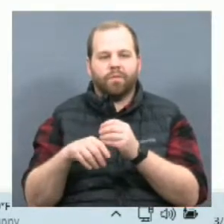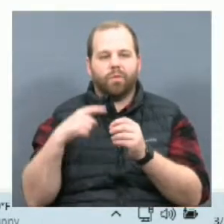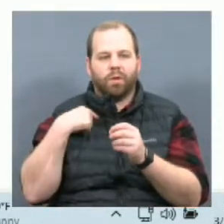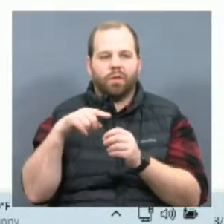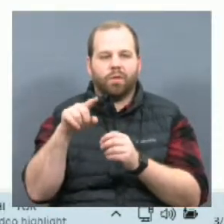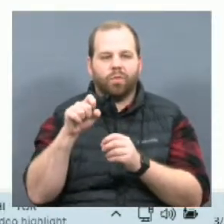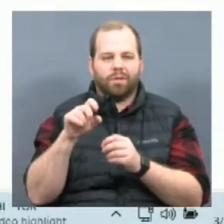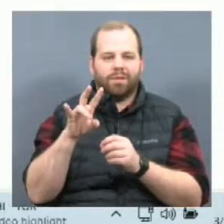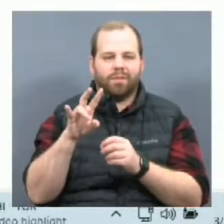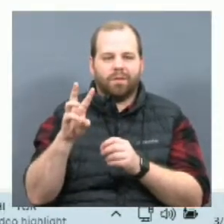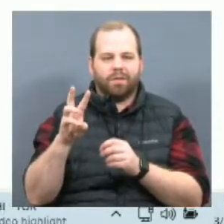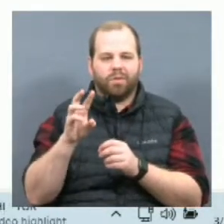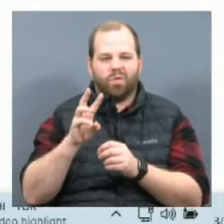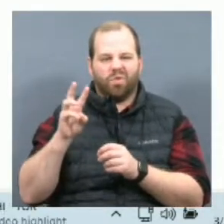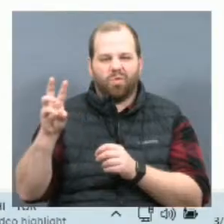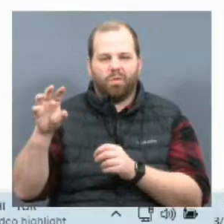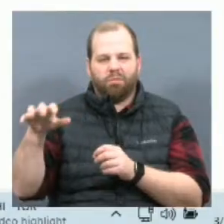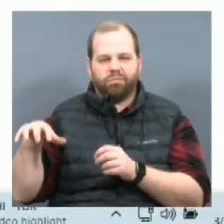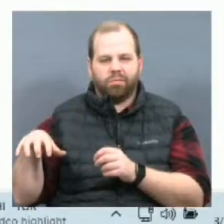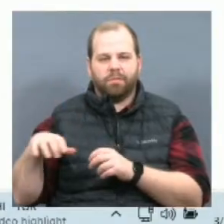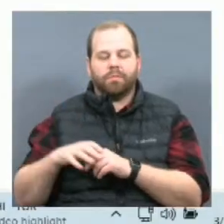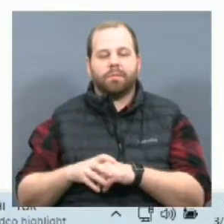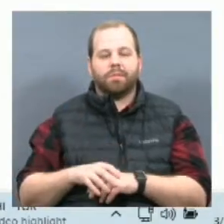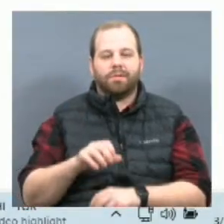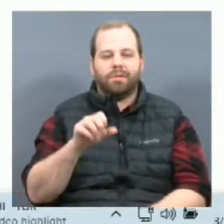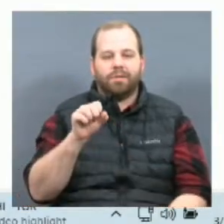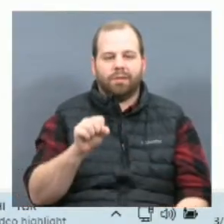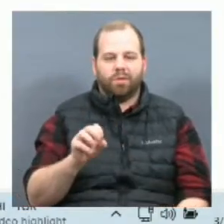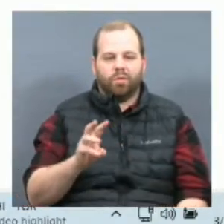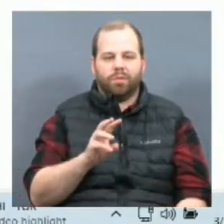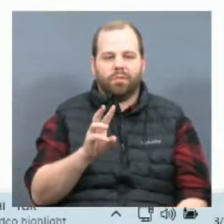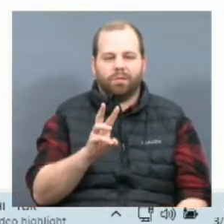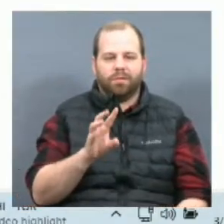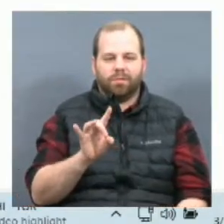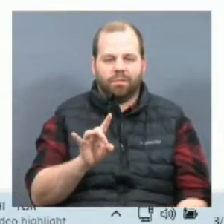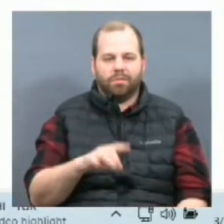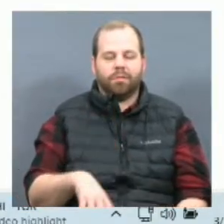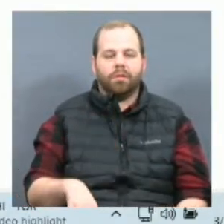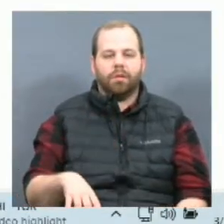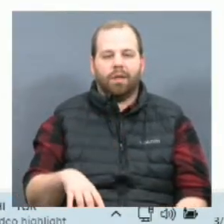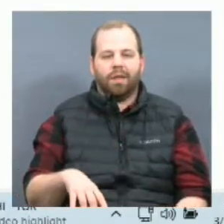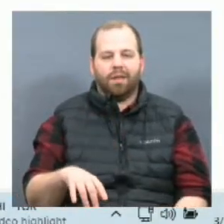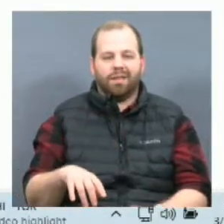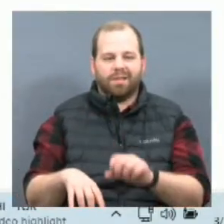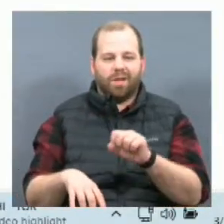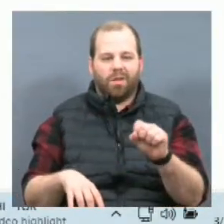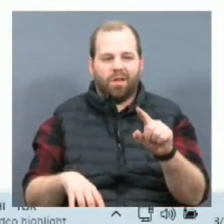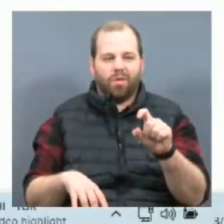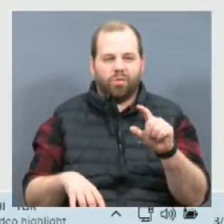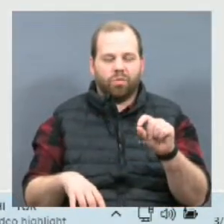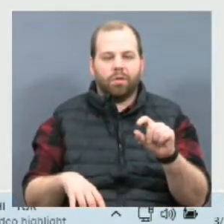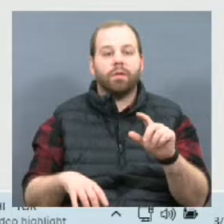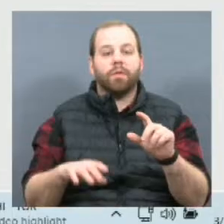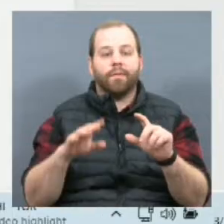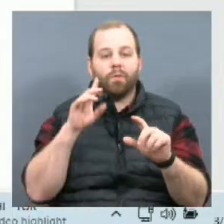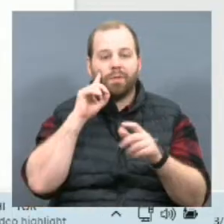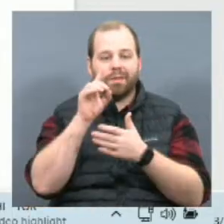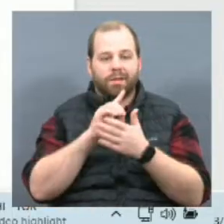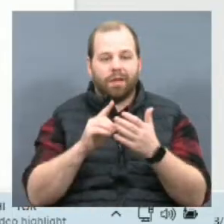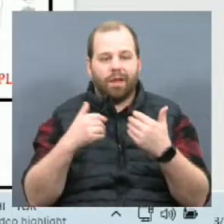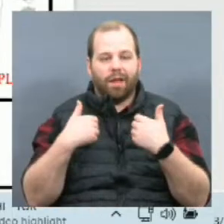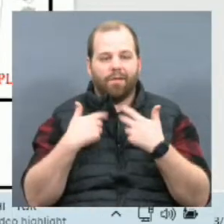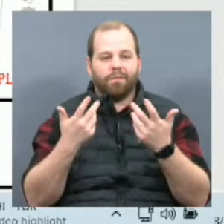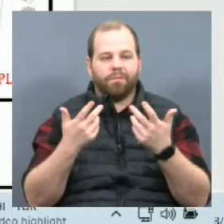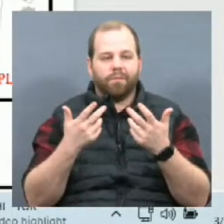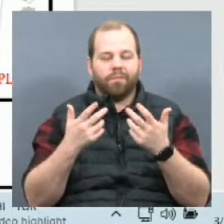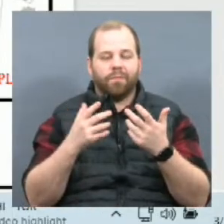cars to the west, 68 spots to the southwest, and 120 spots across the street to the south. The design calls for parallel parking for